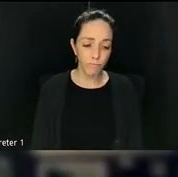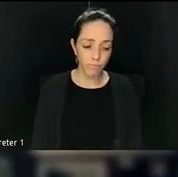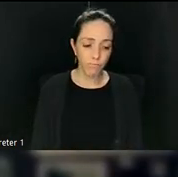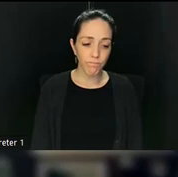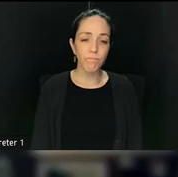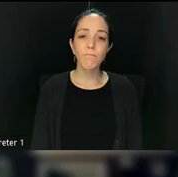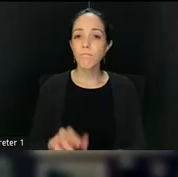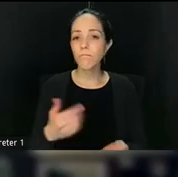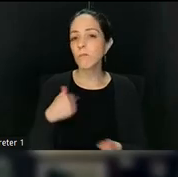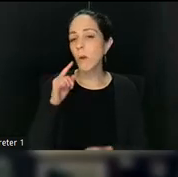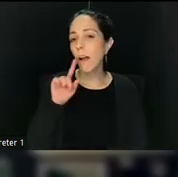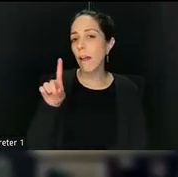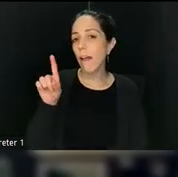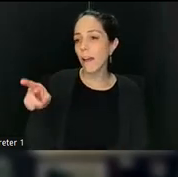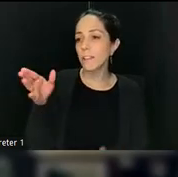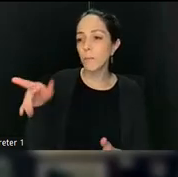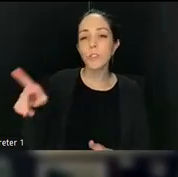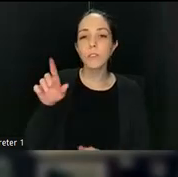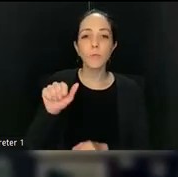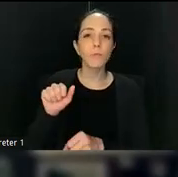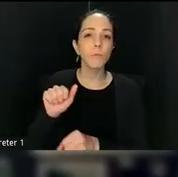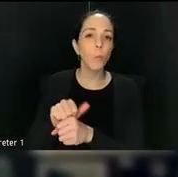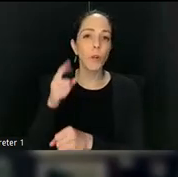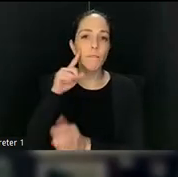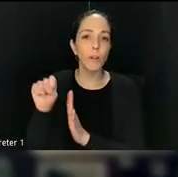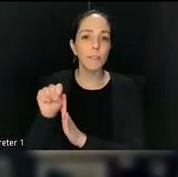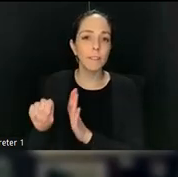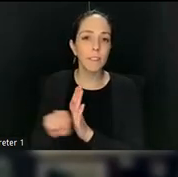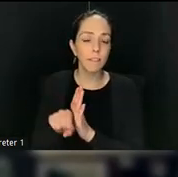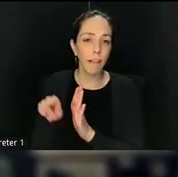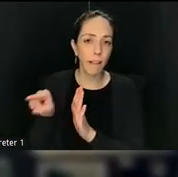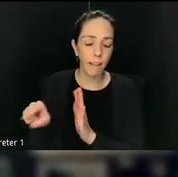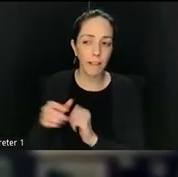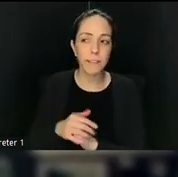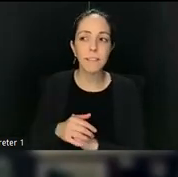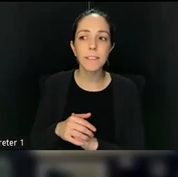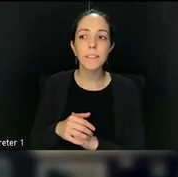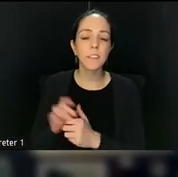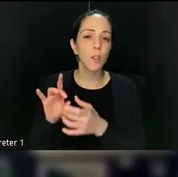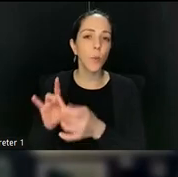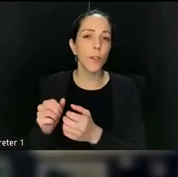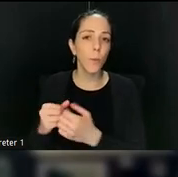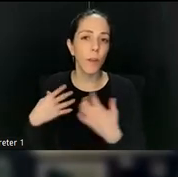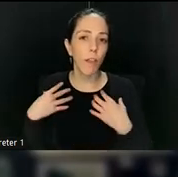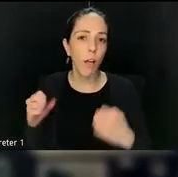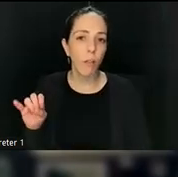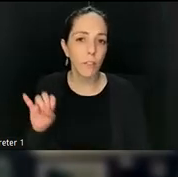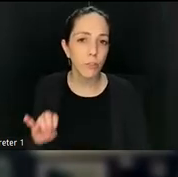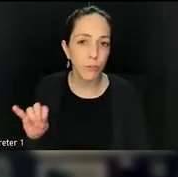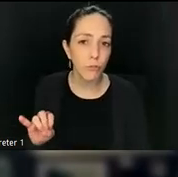I did speak to someone who worked for the state, and I mentioned health insurance, you know, at the very